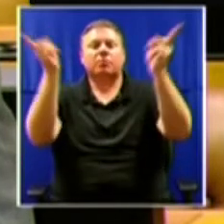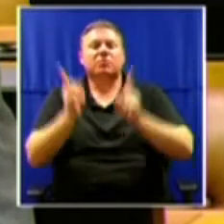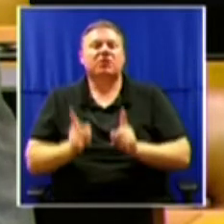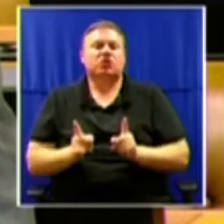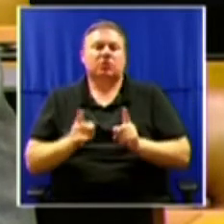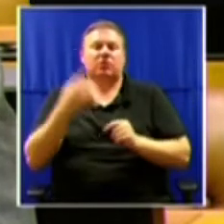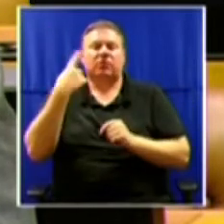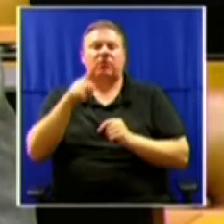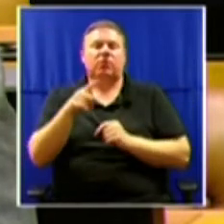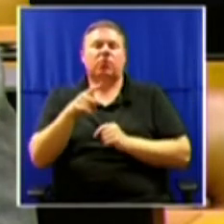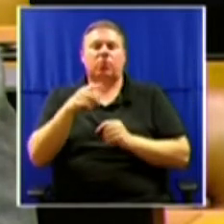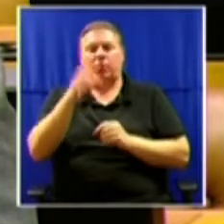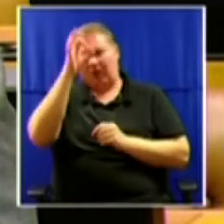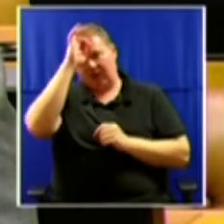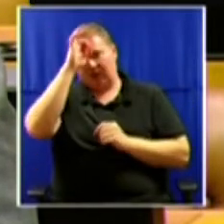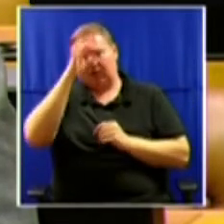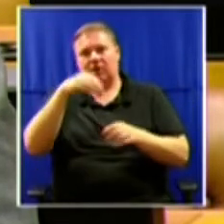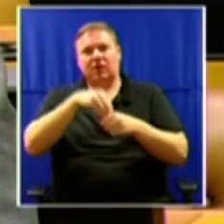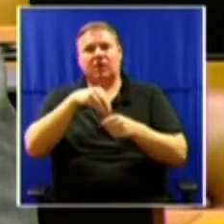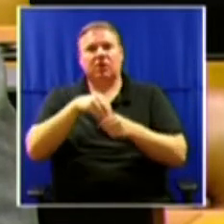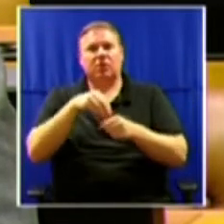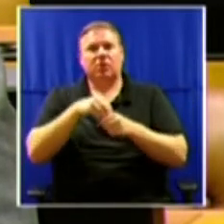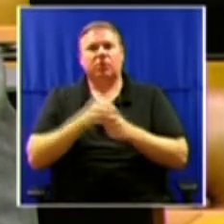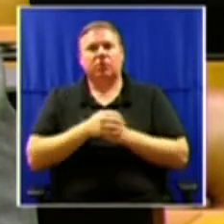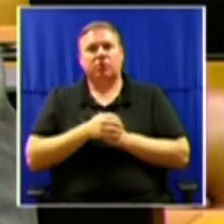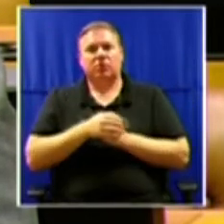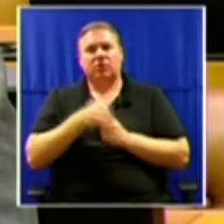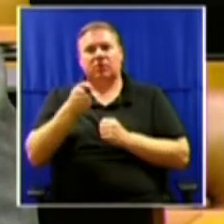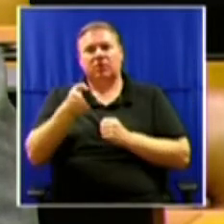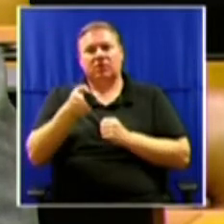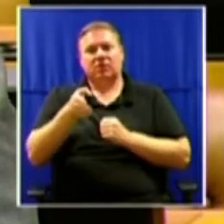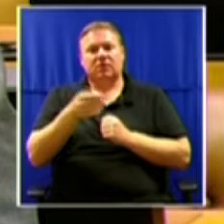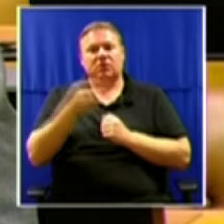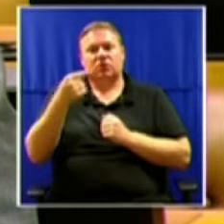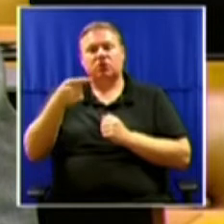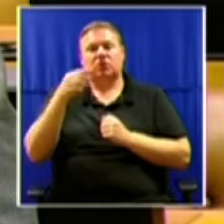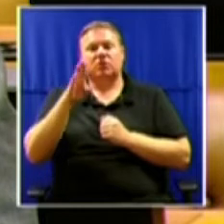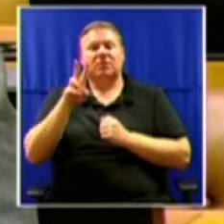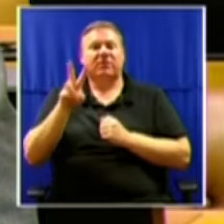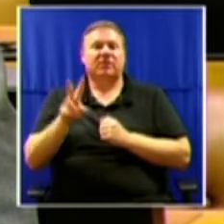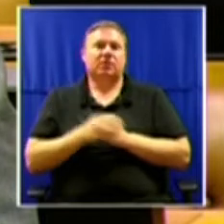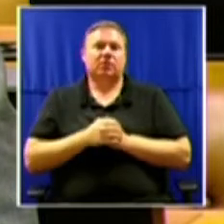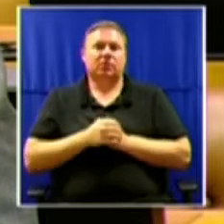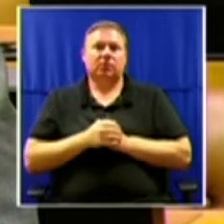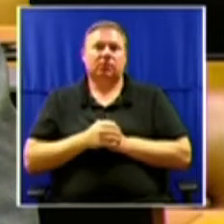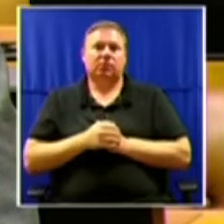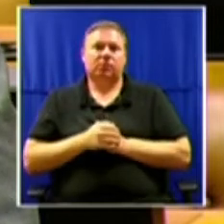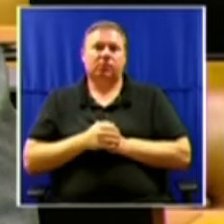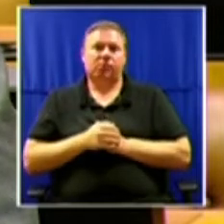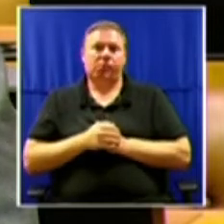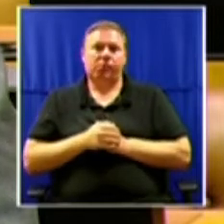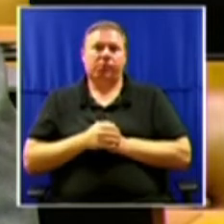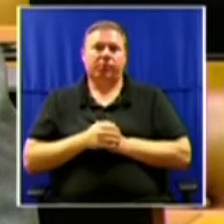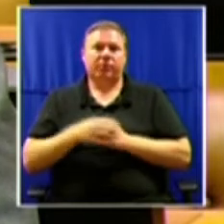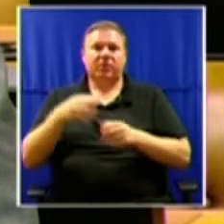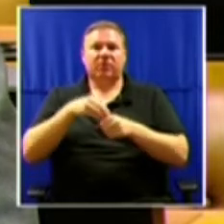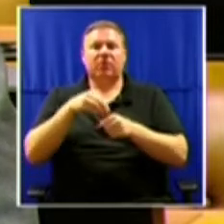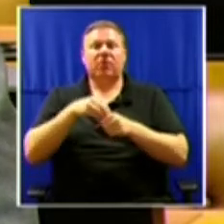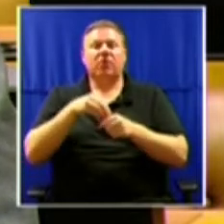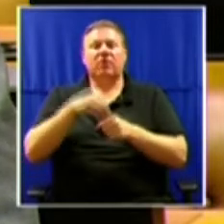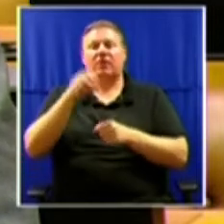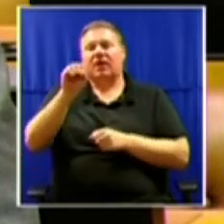policing, including this one that will be recruited in the FCS.